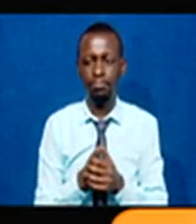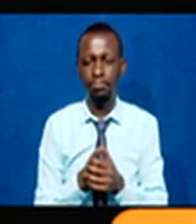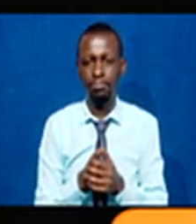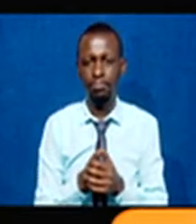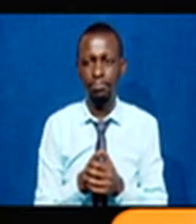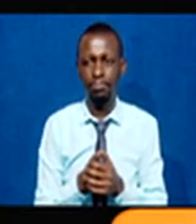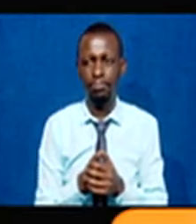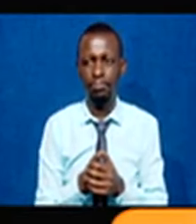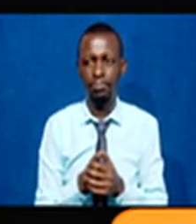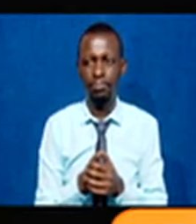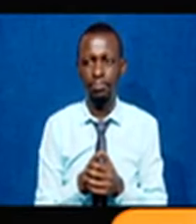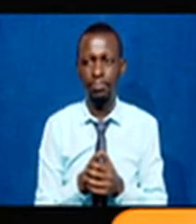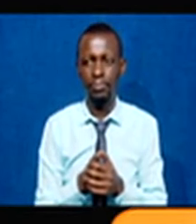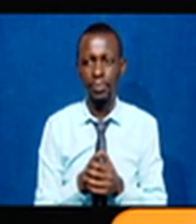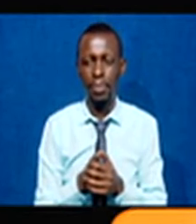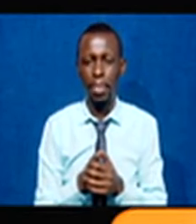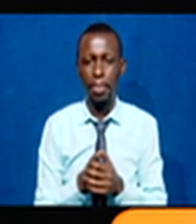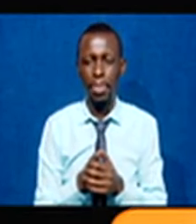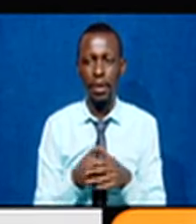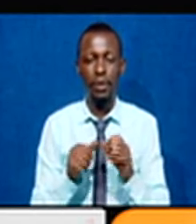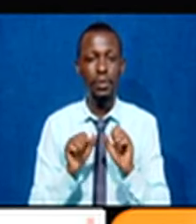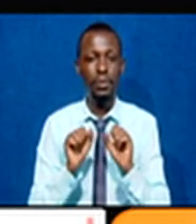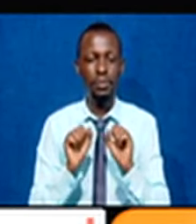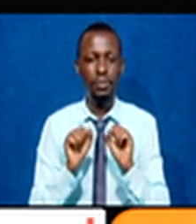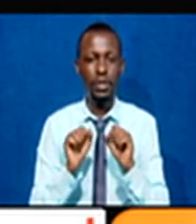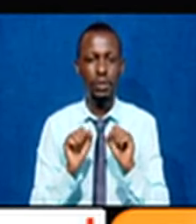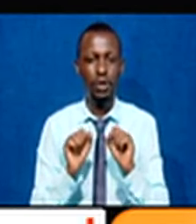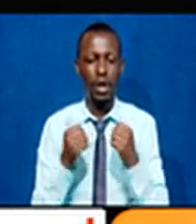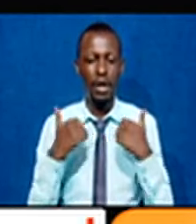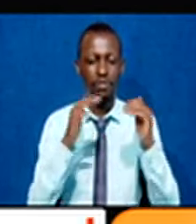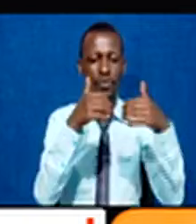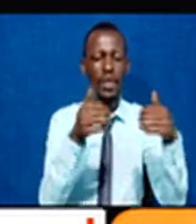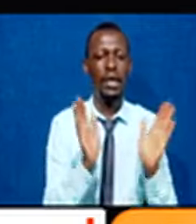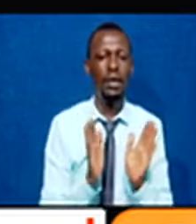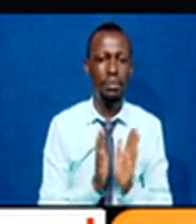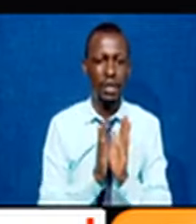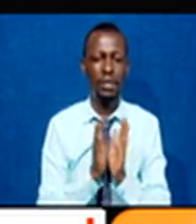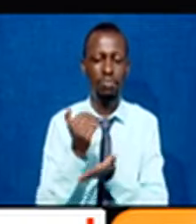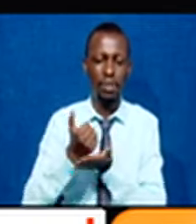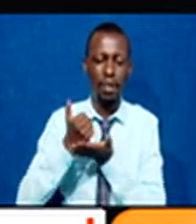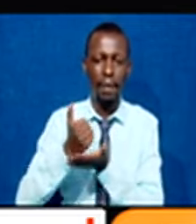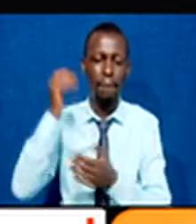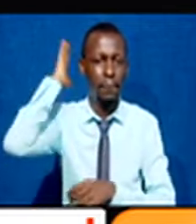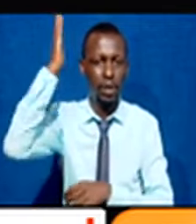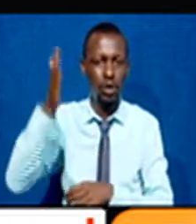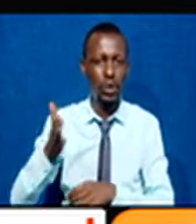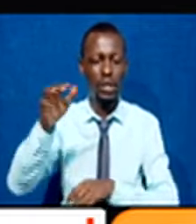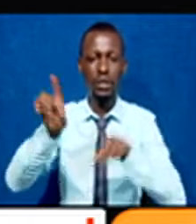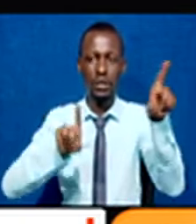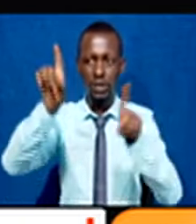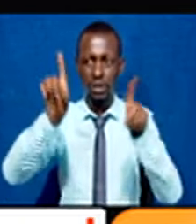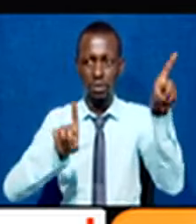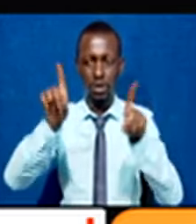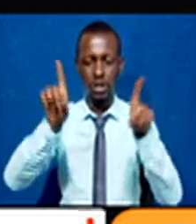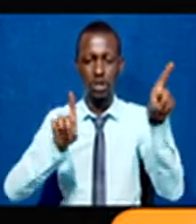a logistic company, whether by air or by the river, to facilitate the transportation of